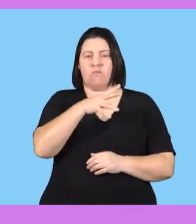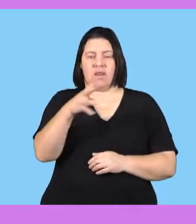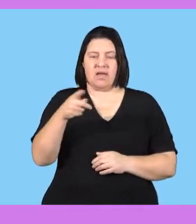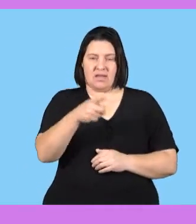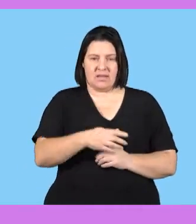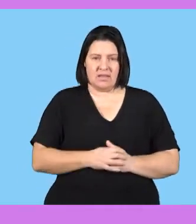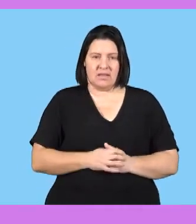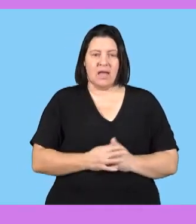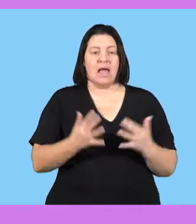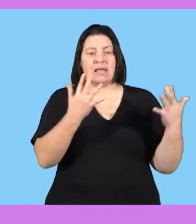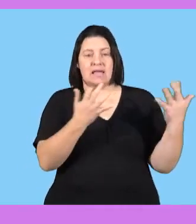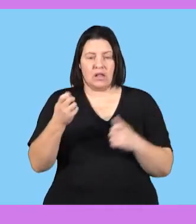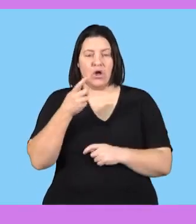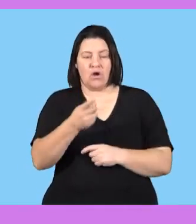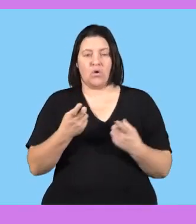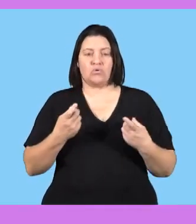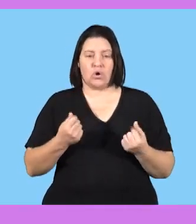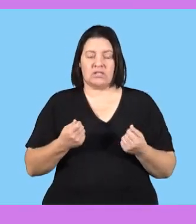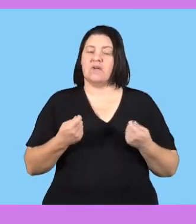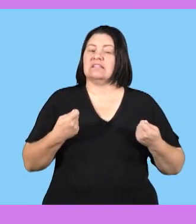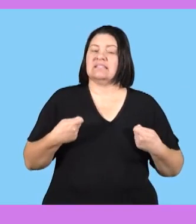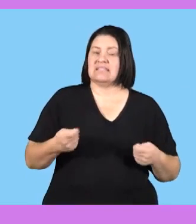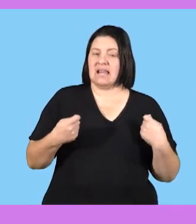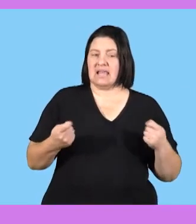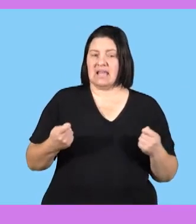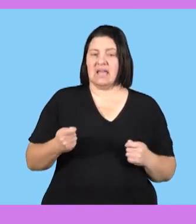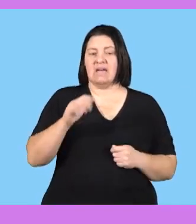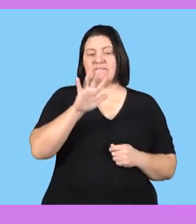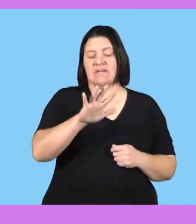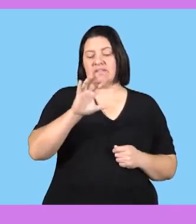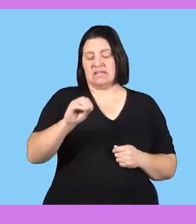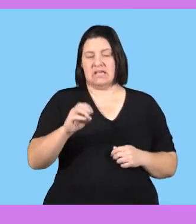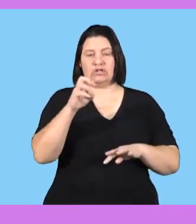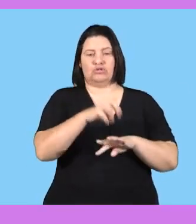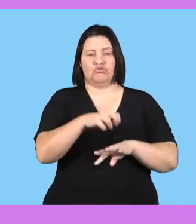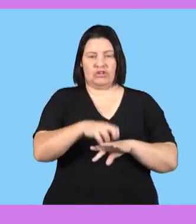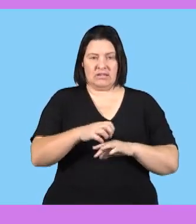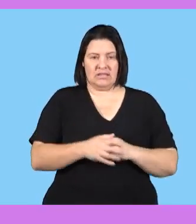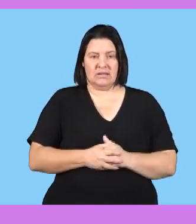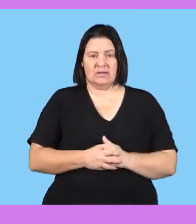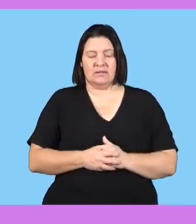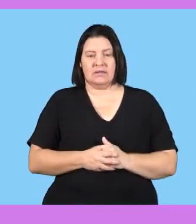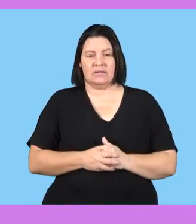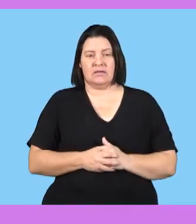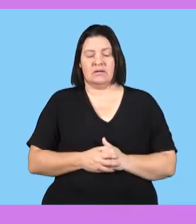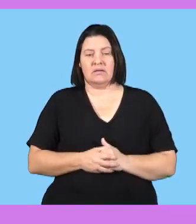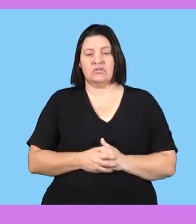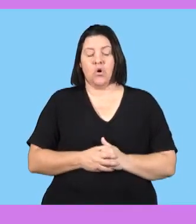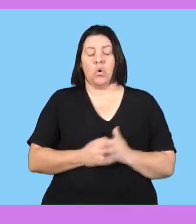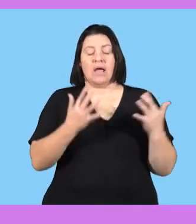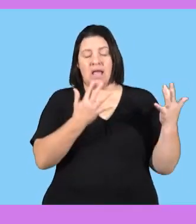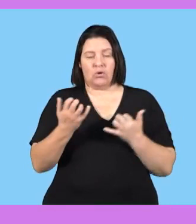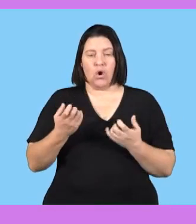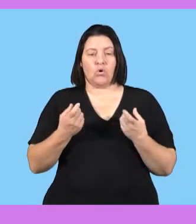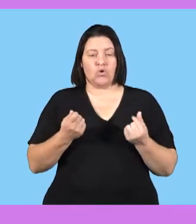your formula. Calculate the cost of selling 50 pieces of jewelry.